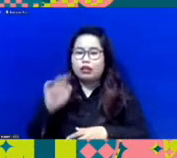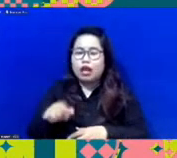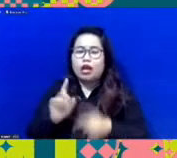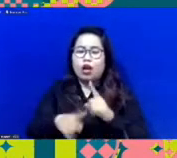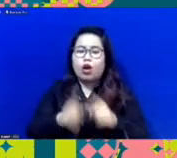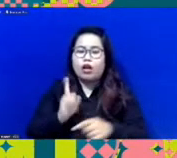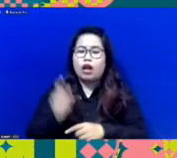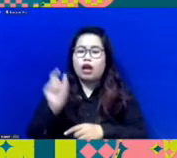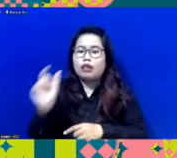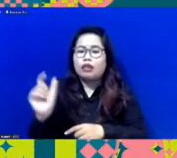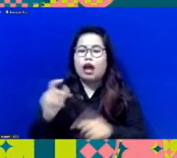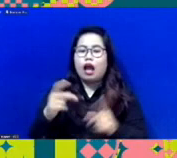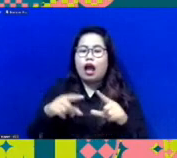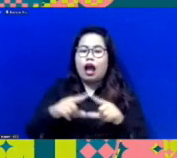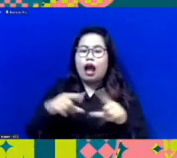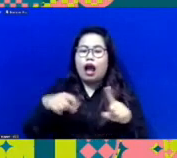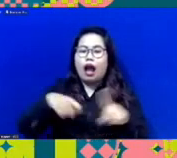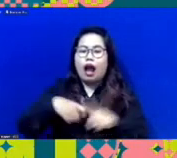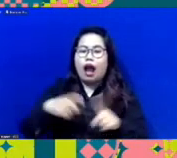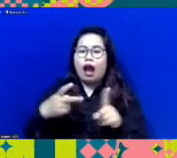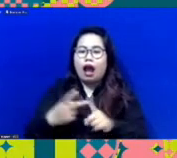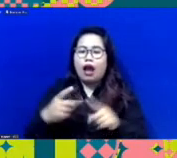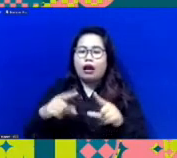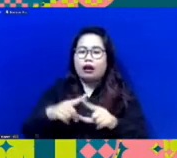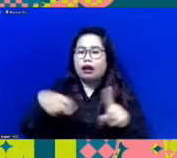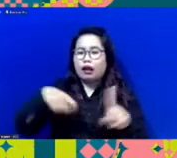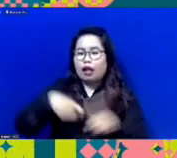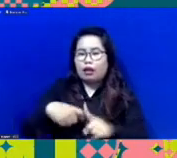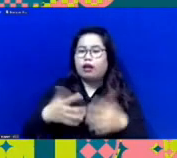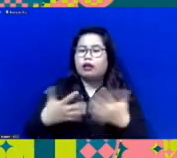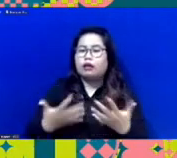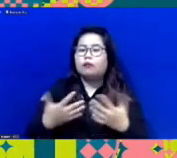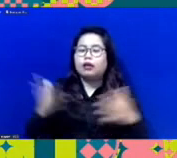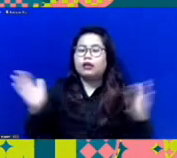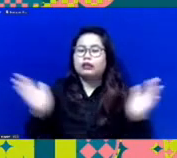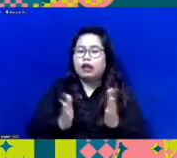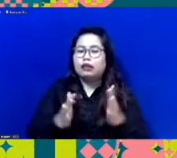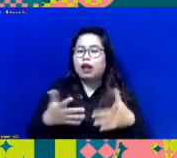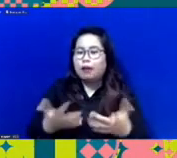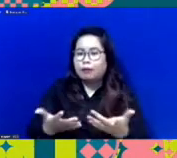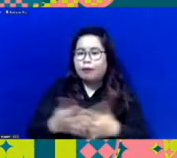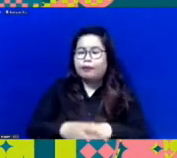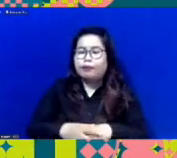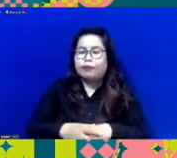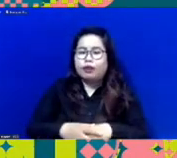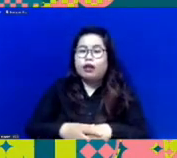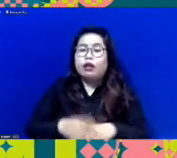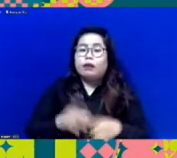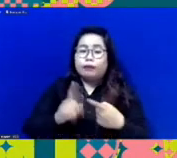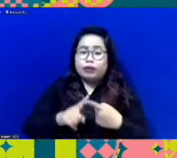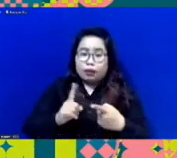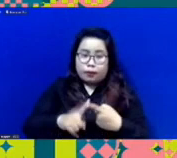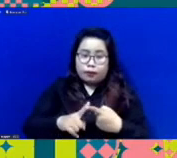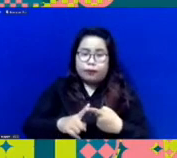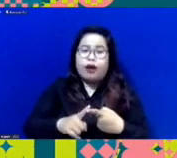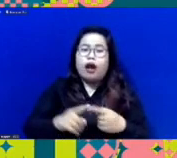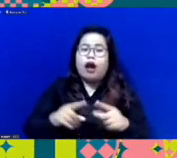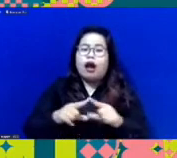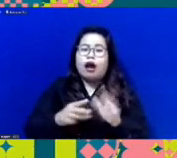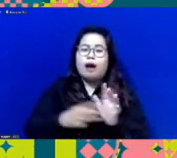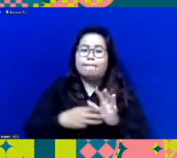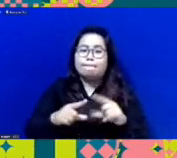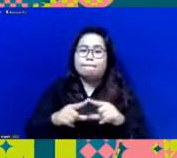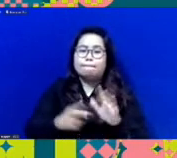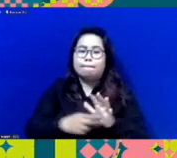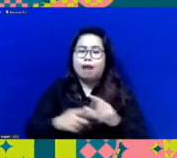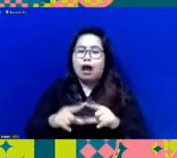it's made up and the six letters with which it's made up. Yes. So your point is high integrity. Well, all of these are the Indonesian words or the Arabic words?